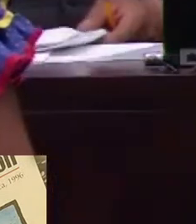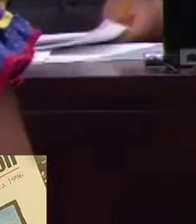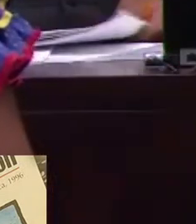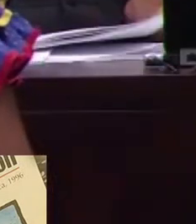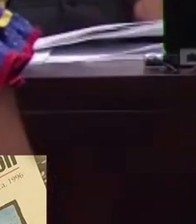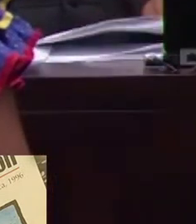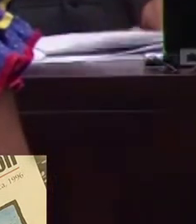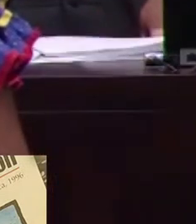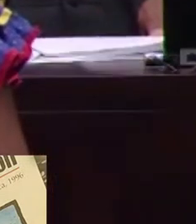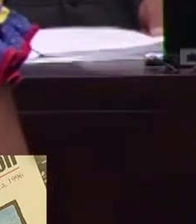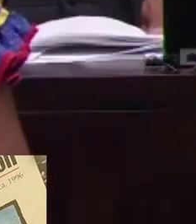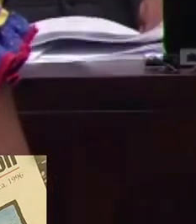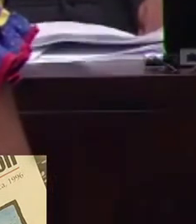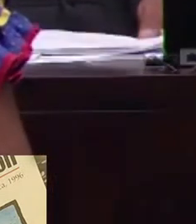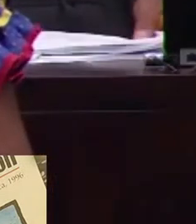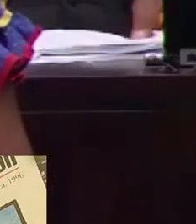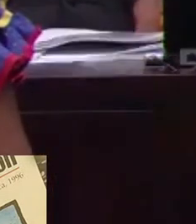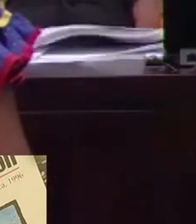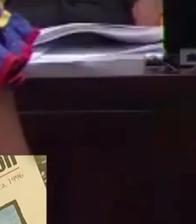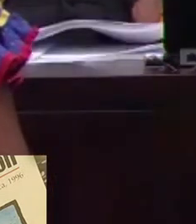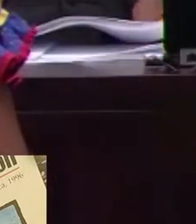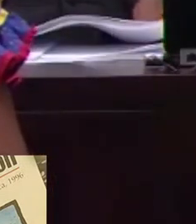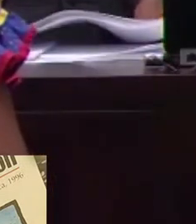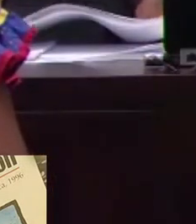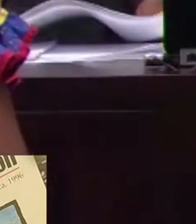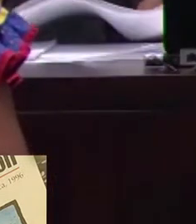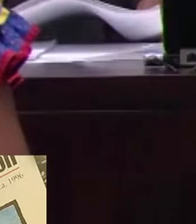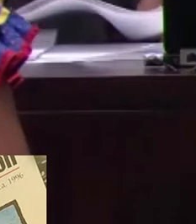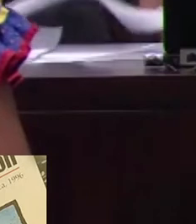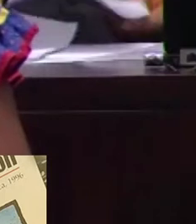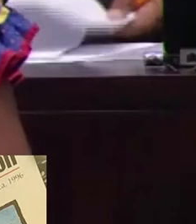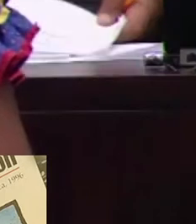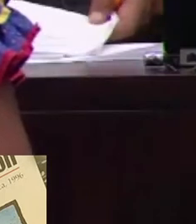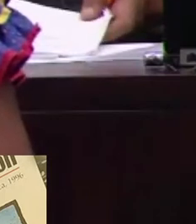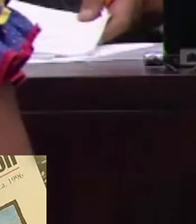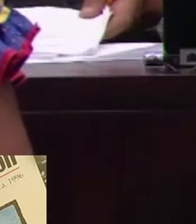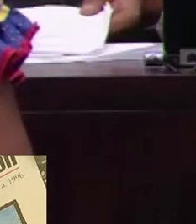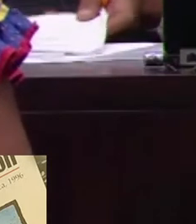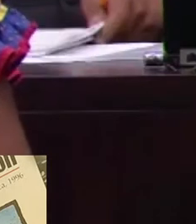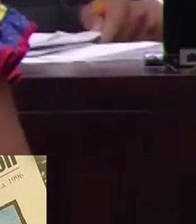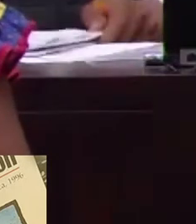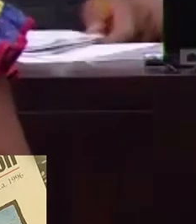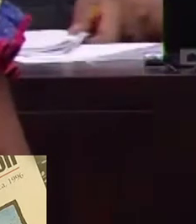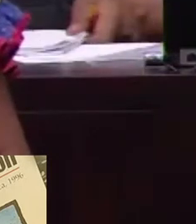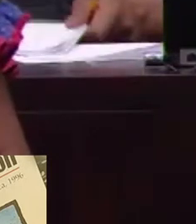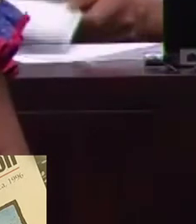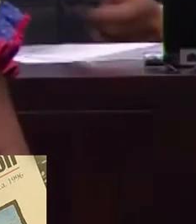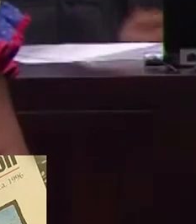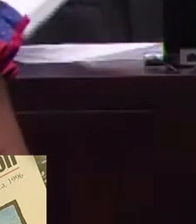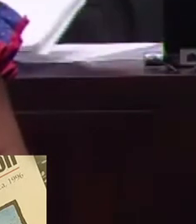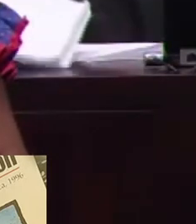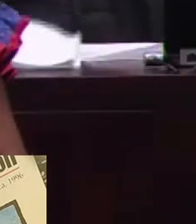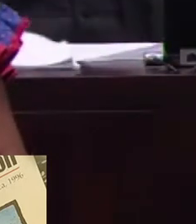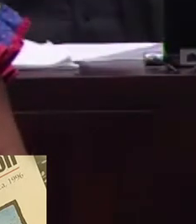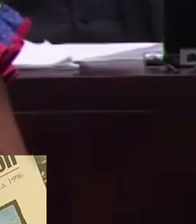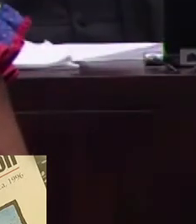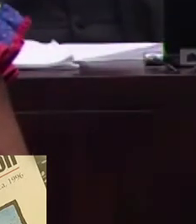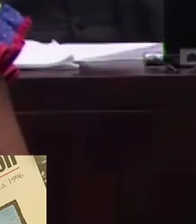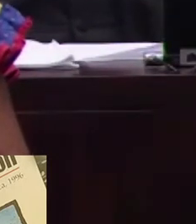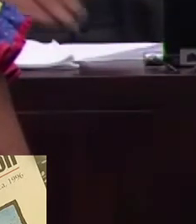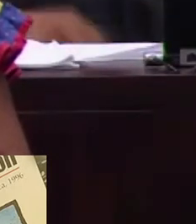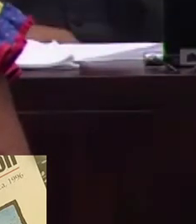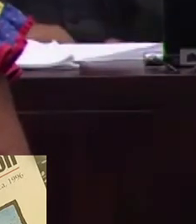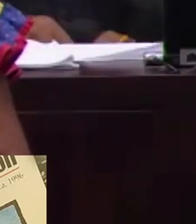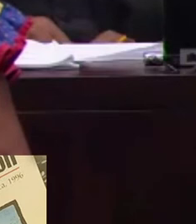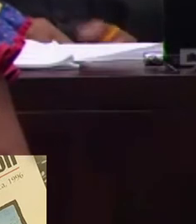Closing the assets and income gender inequality gap will contribute to addressing various forms of